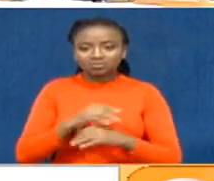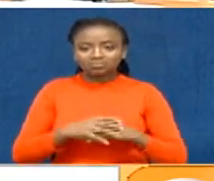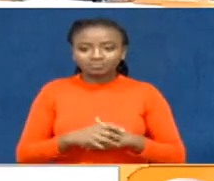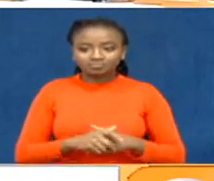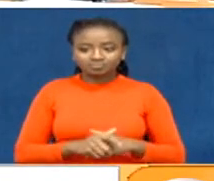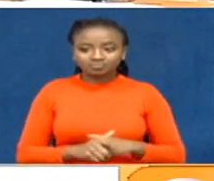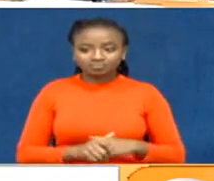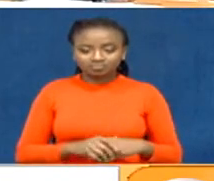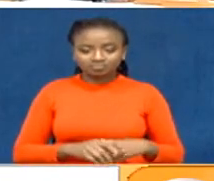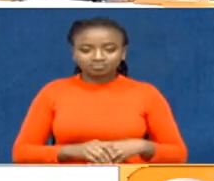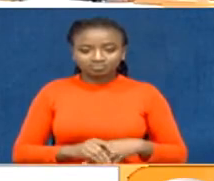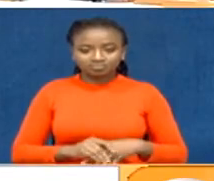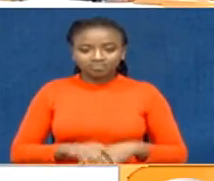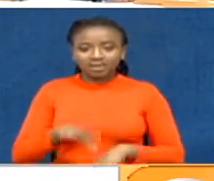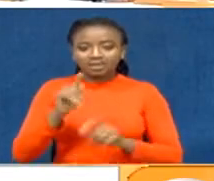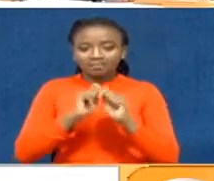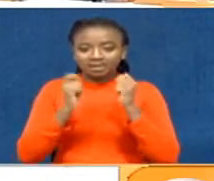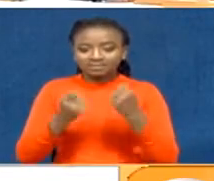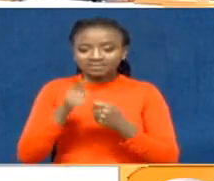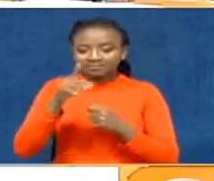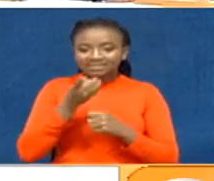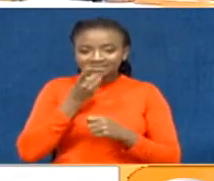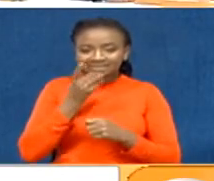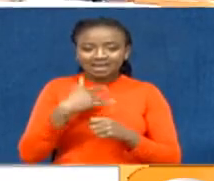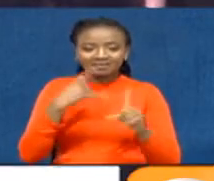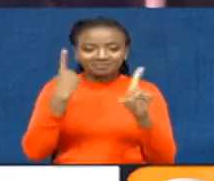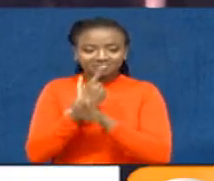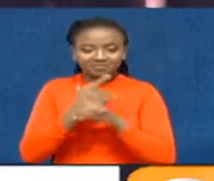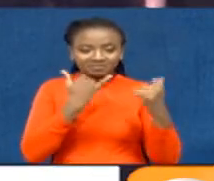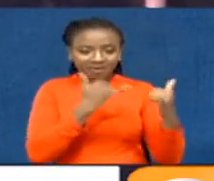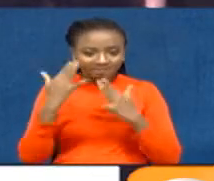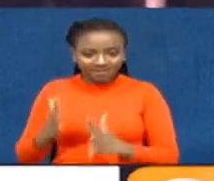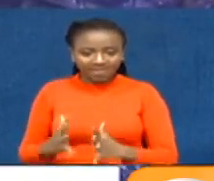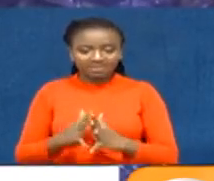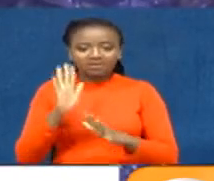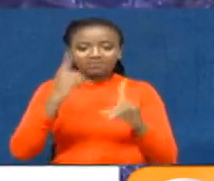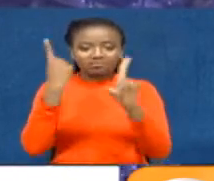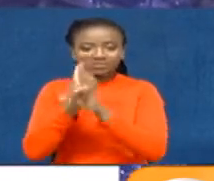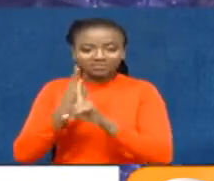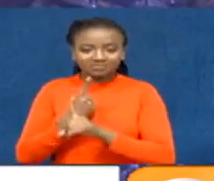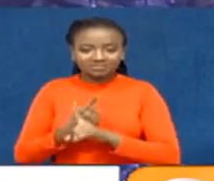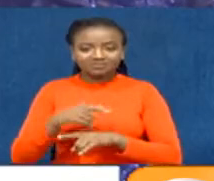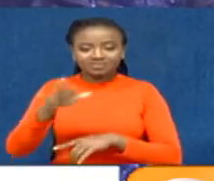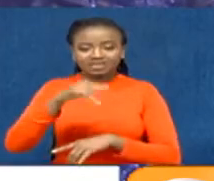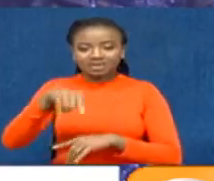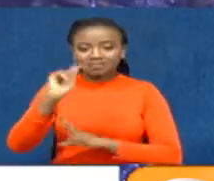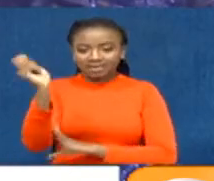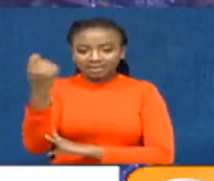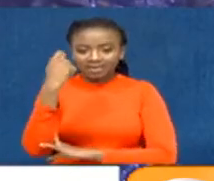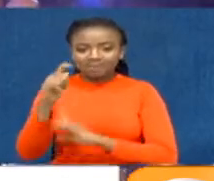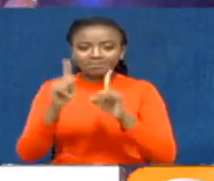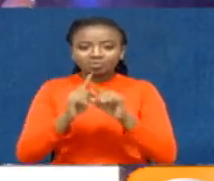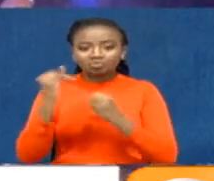than a decade service in the Shujaa team. The dinner, attended by players and administrators across different sports in Kenya, also